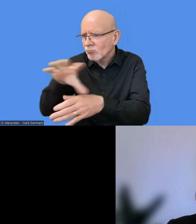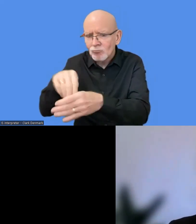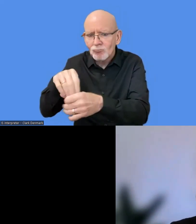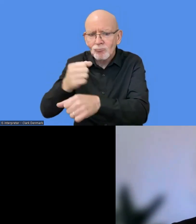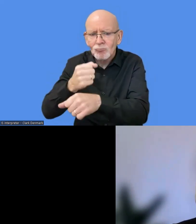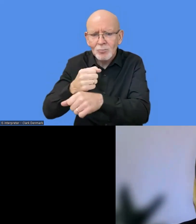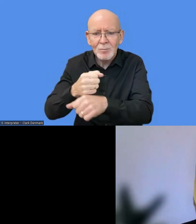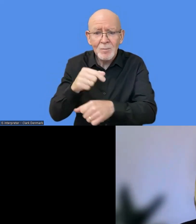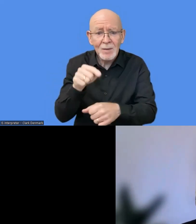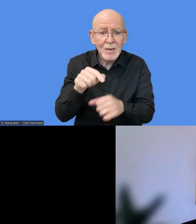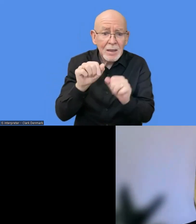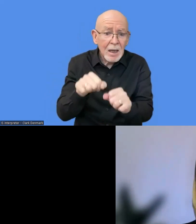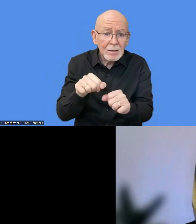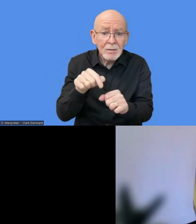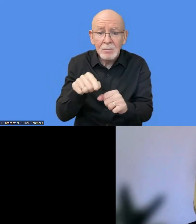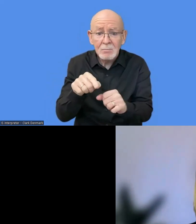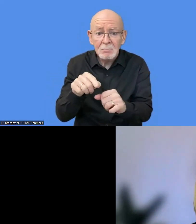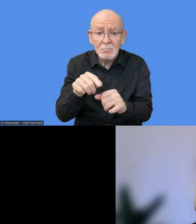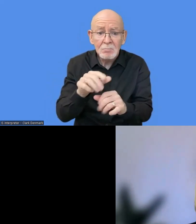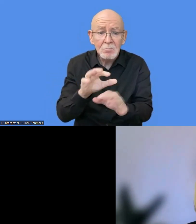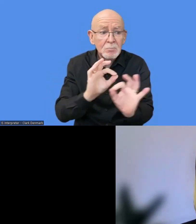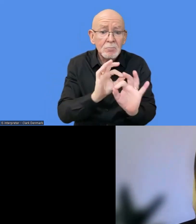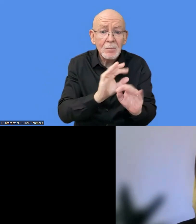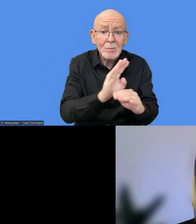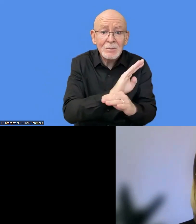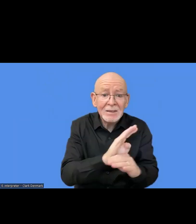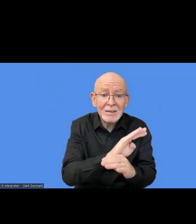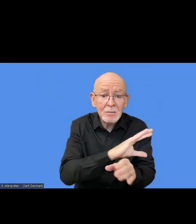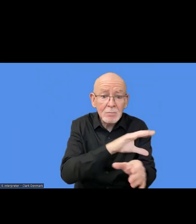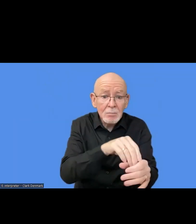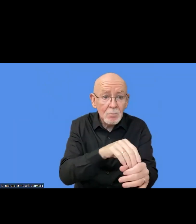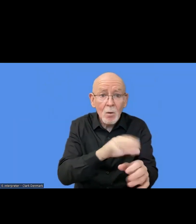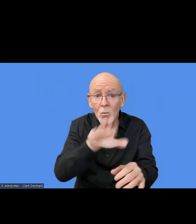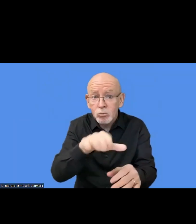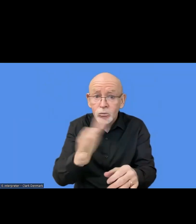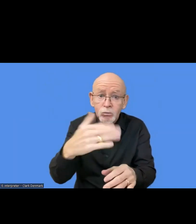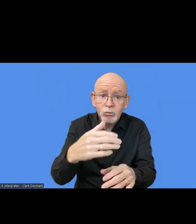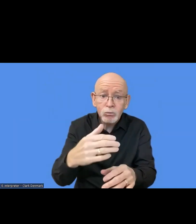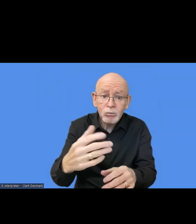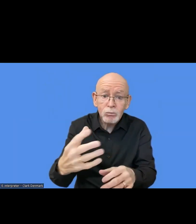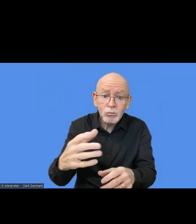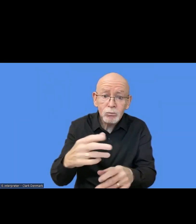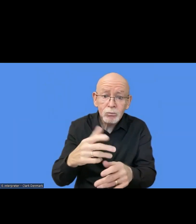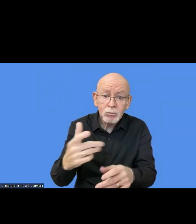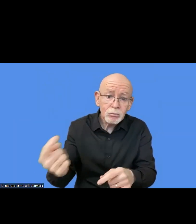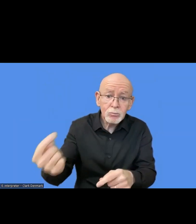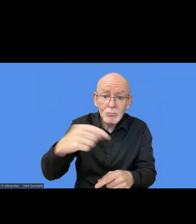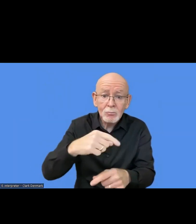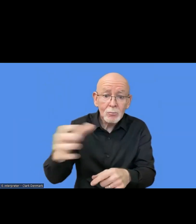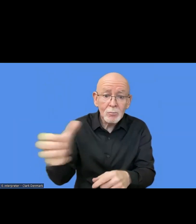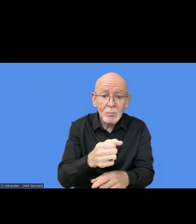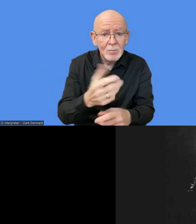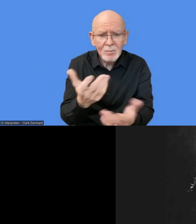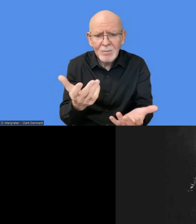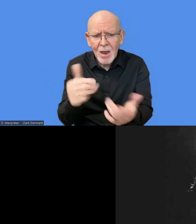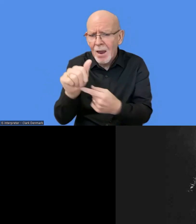such kind of questions? Yes, so thanks a lot for the question. So there are, of course, you can nominate